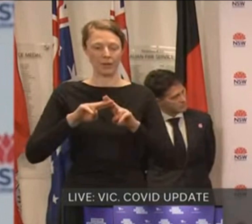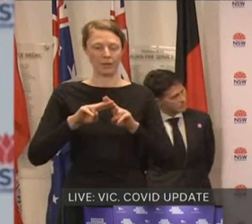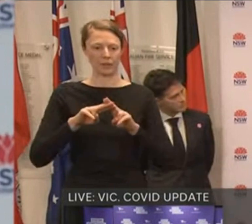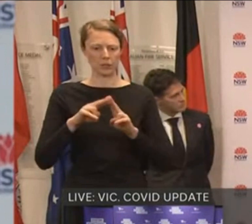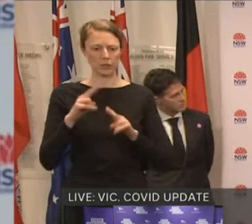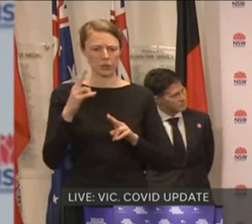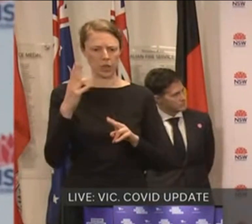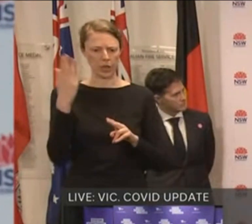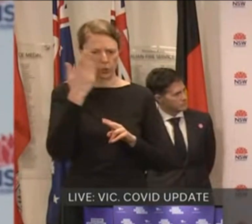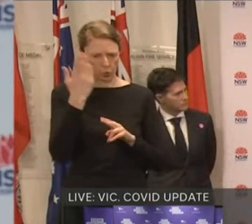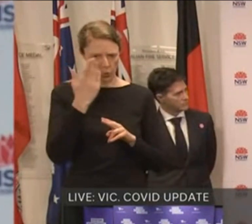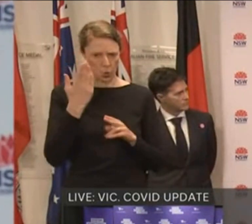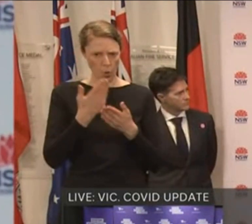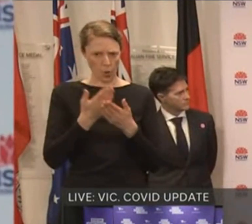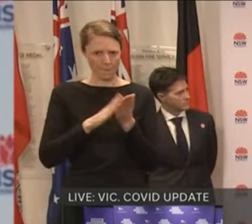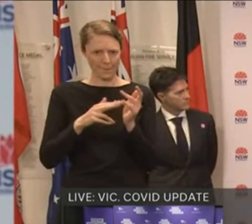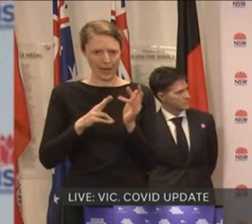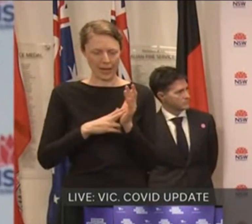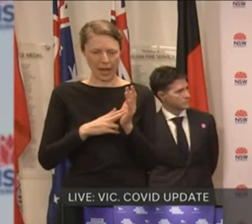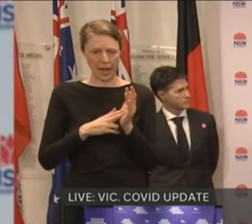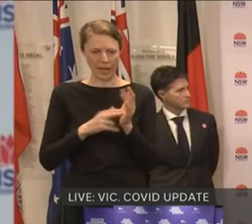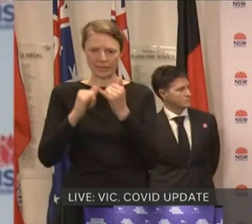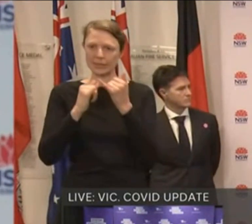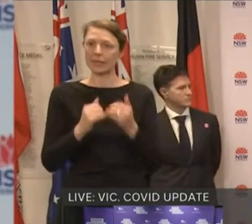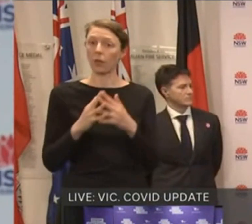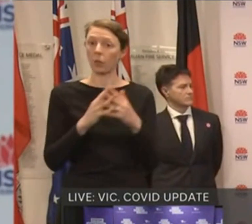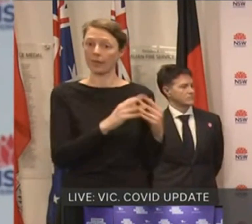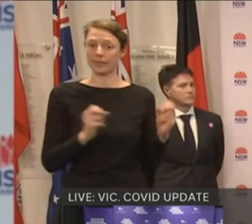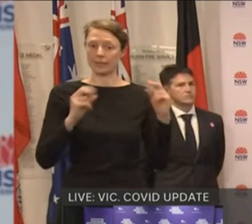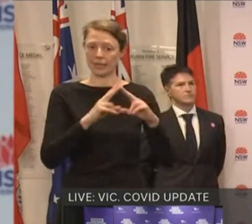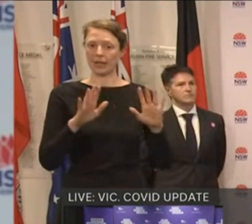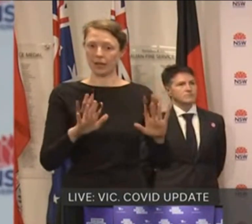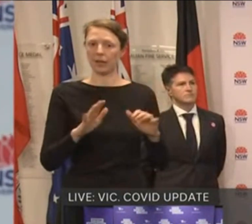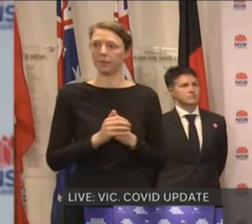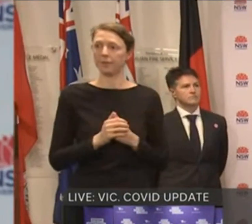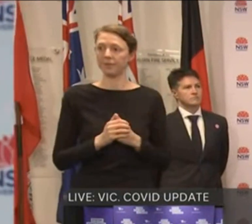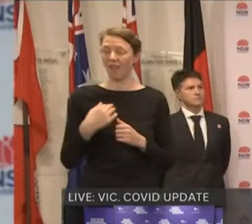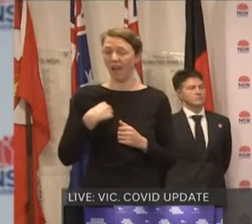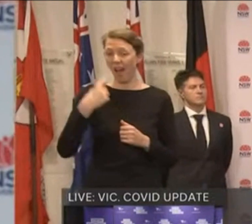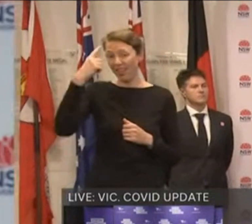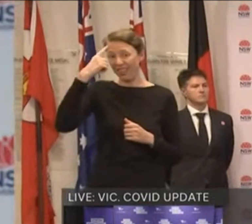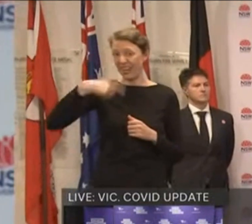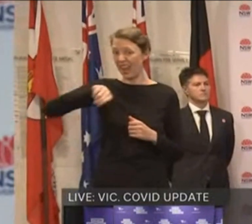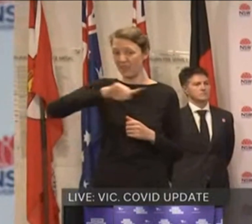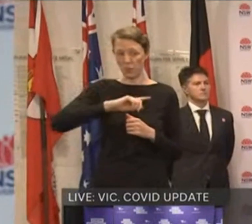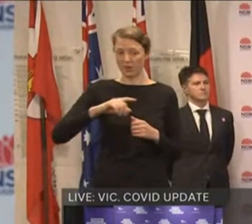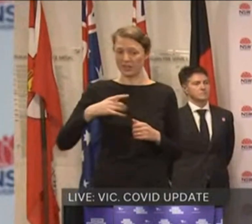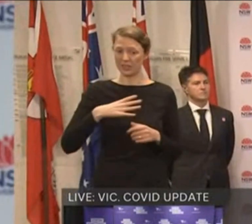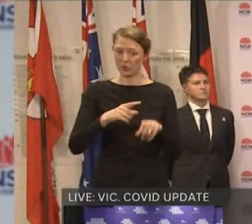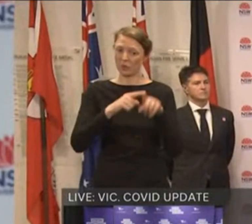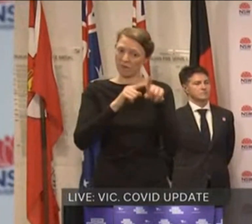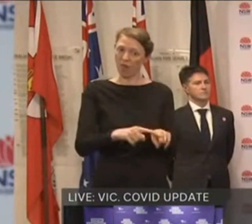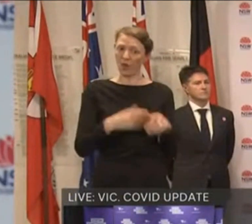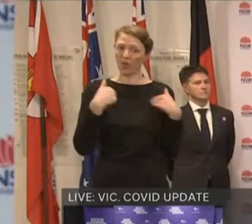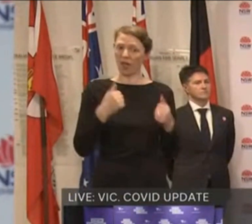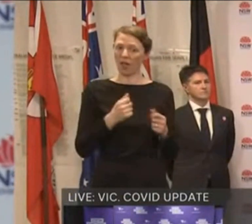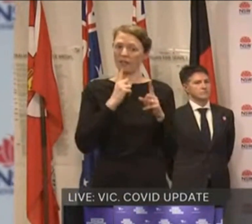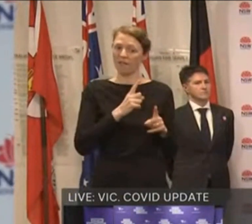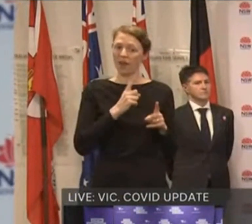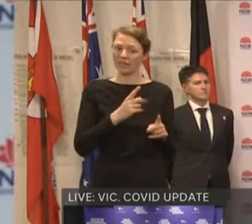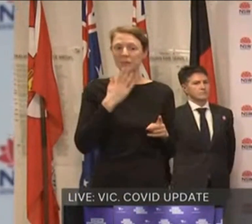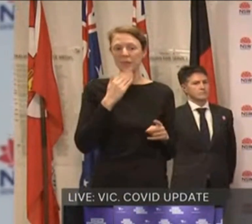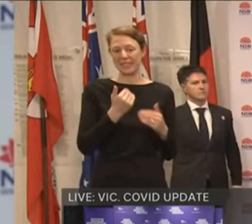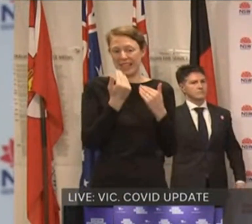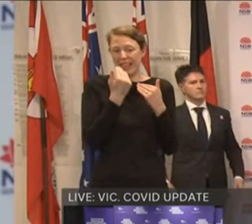be absolutely frank, our biggest issue is to make sure the public knows about these venues as soon as we do so that they can take action. If you've